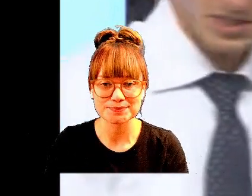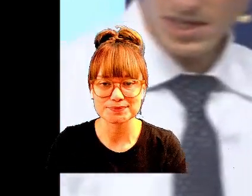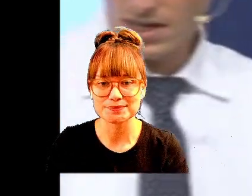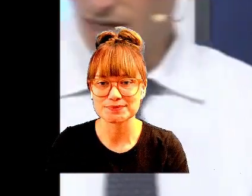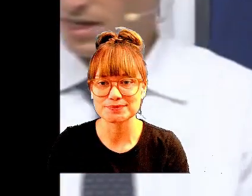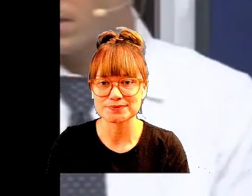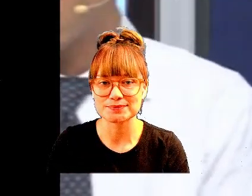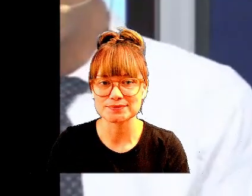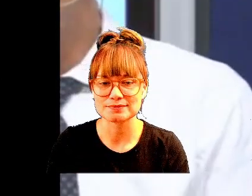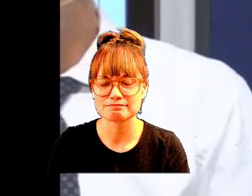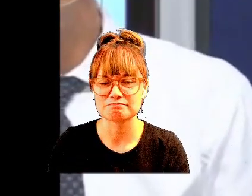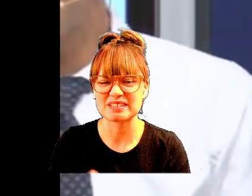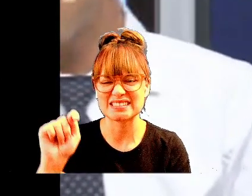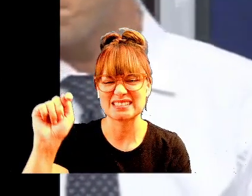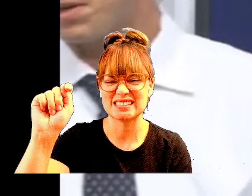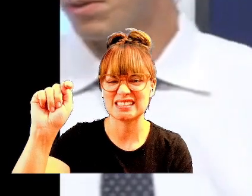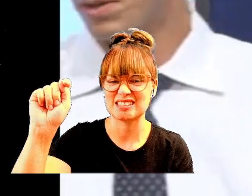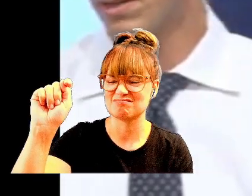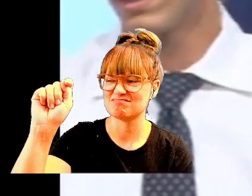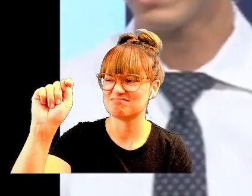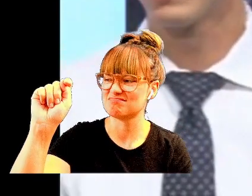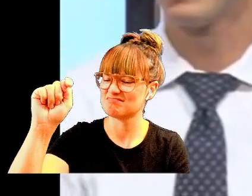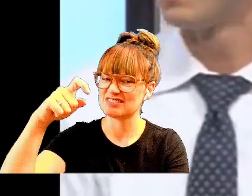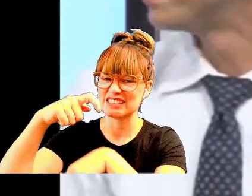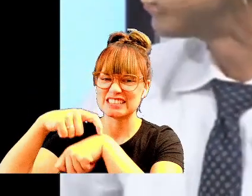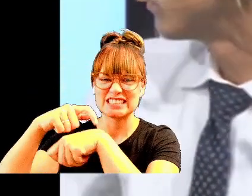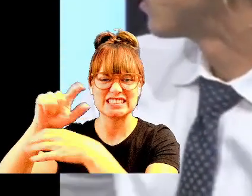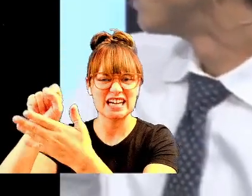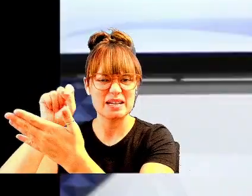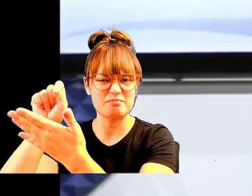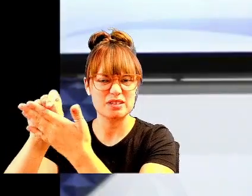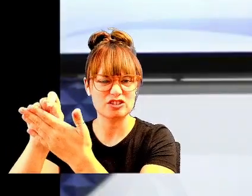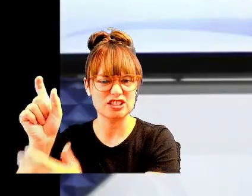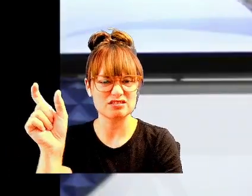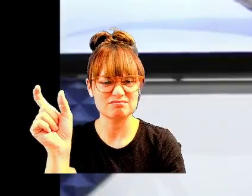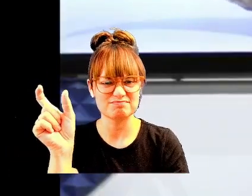Now t, the number of time periods.